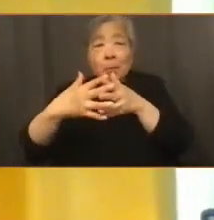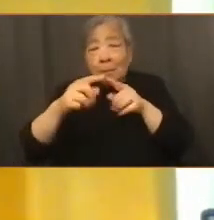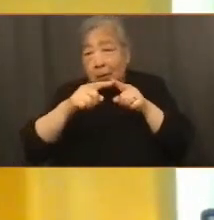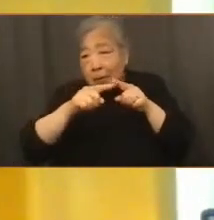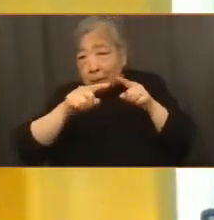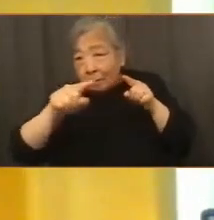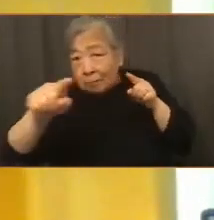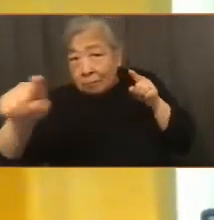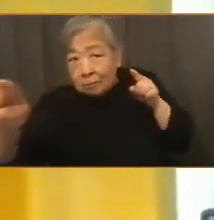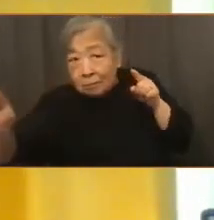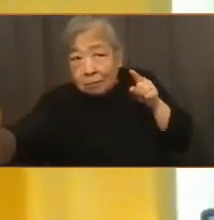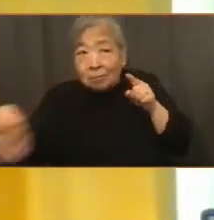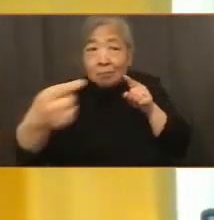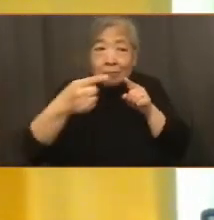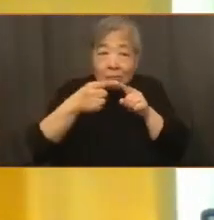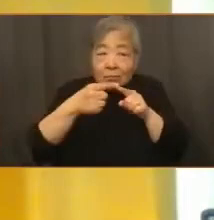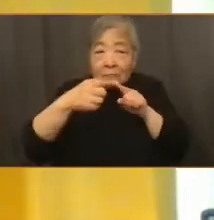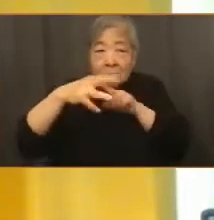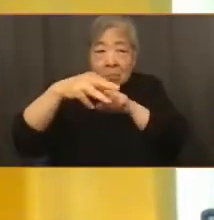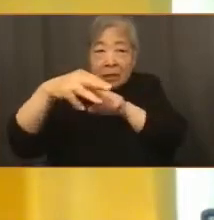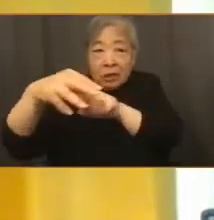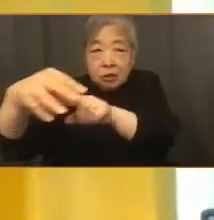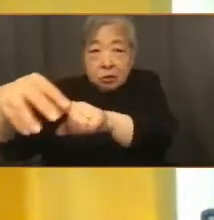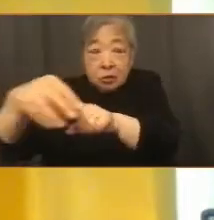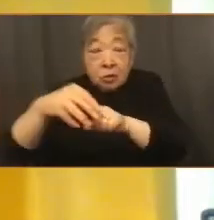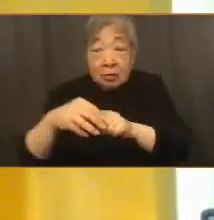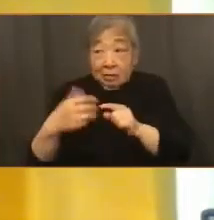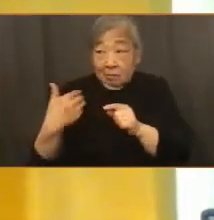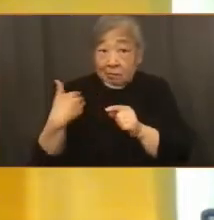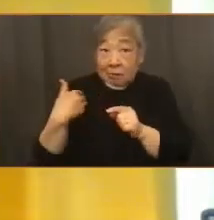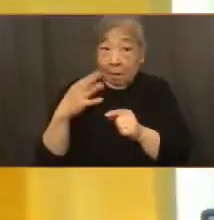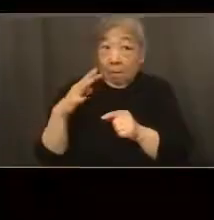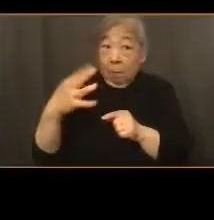way. The 4th flight was the most ambitious so far. Let's take a look.